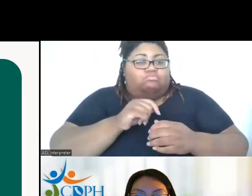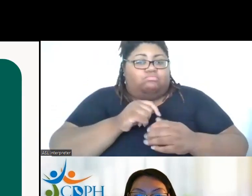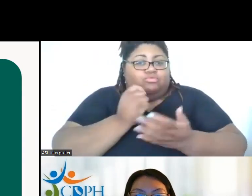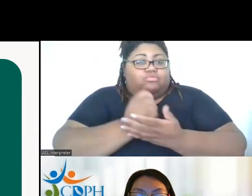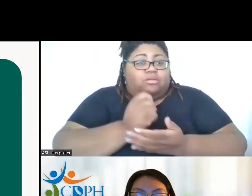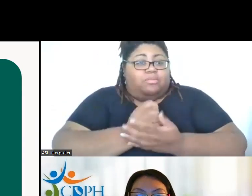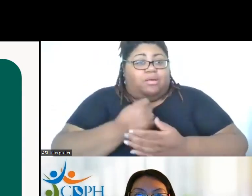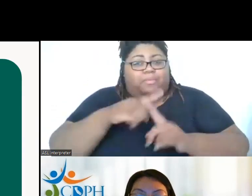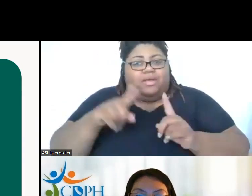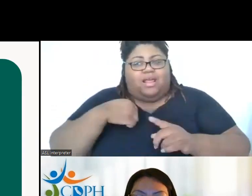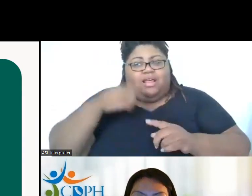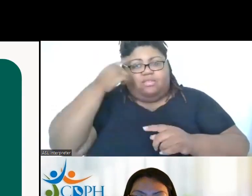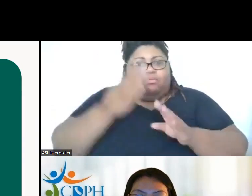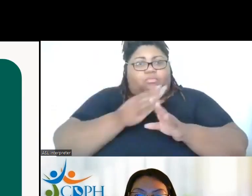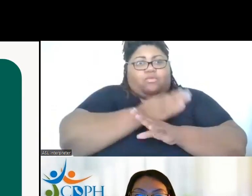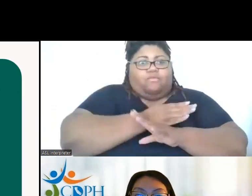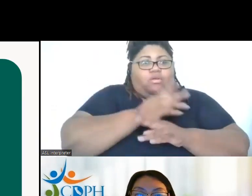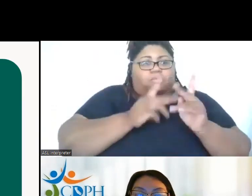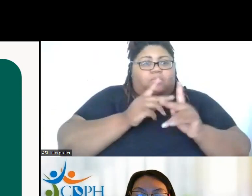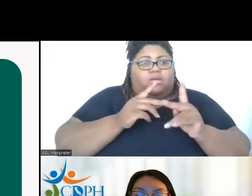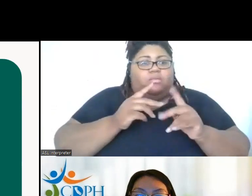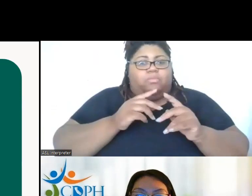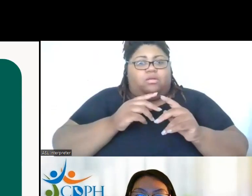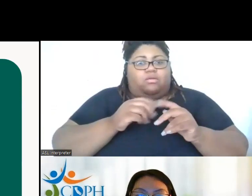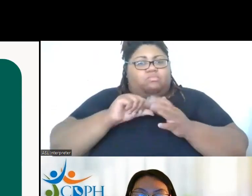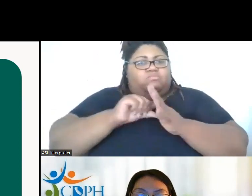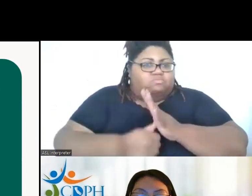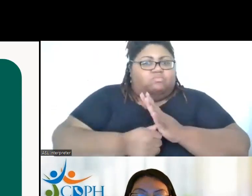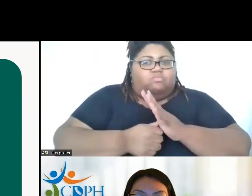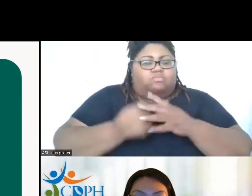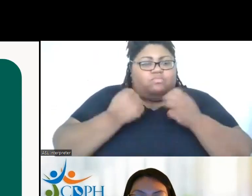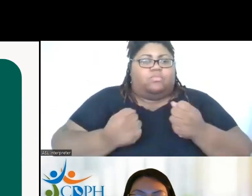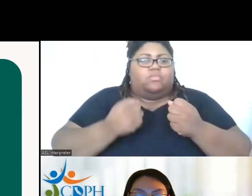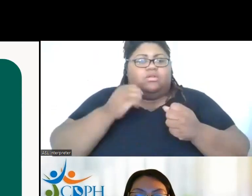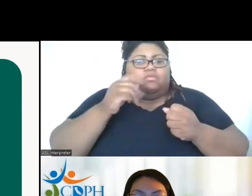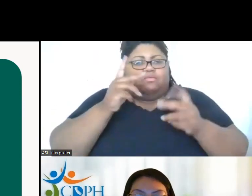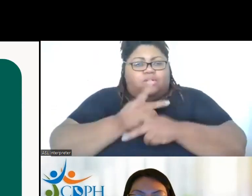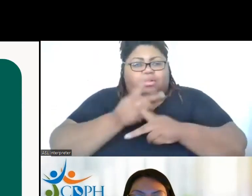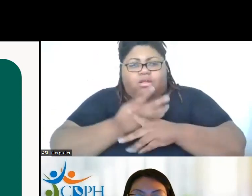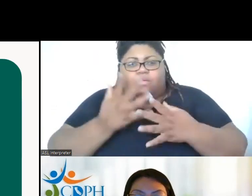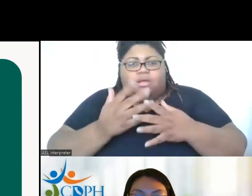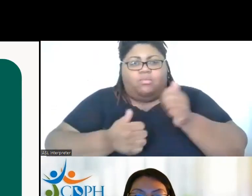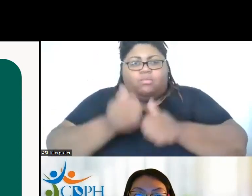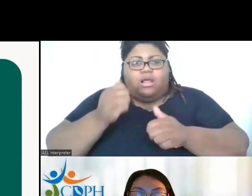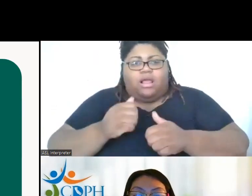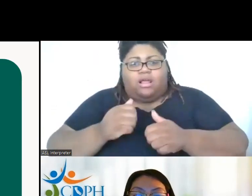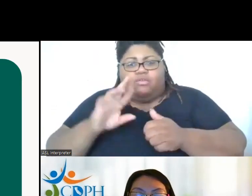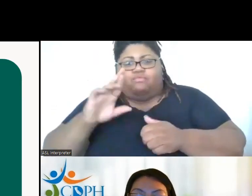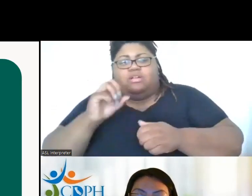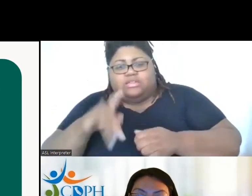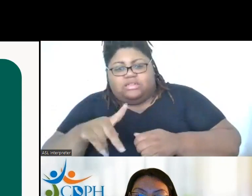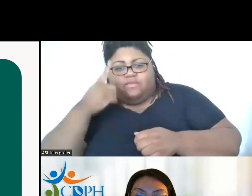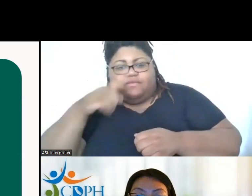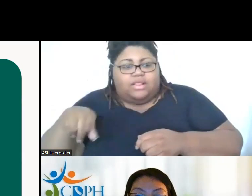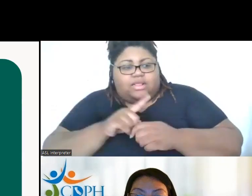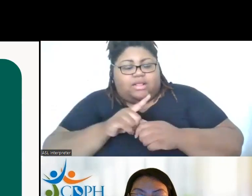doubled down too much on what is high risk and sort of the scarcity mindset that medications weren't available. It